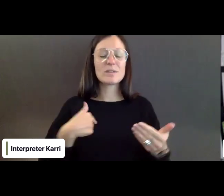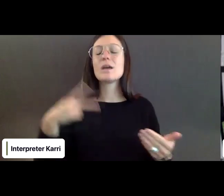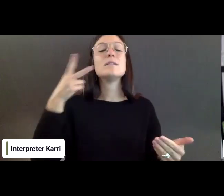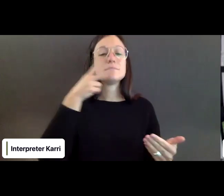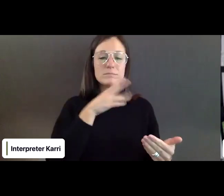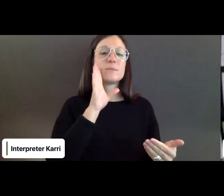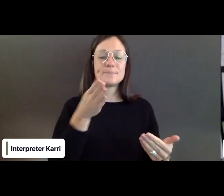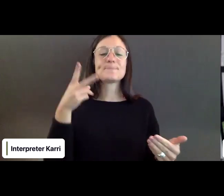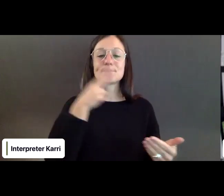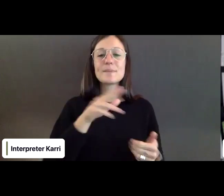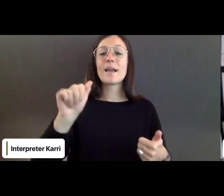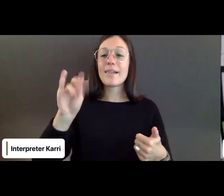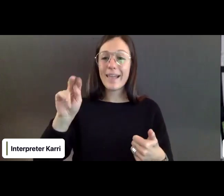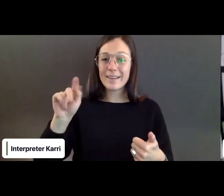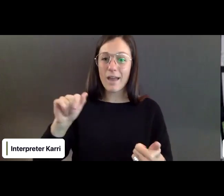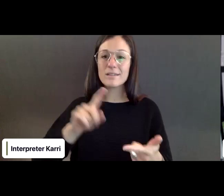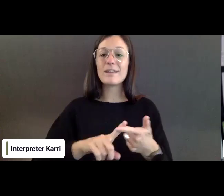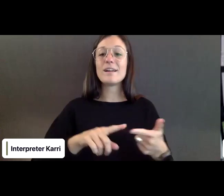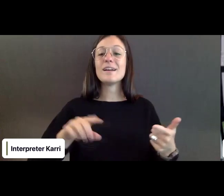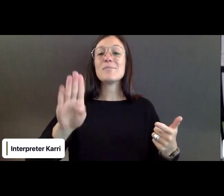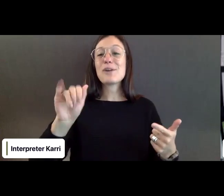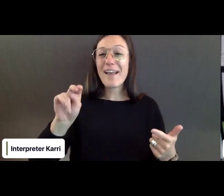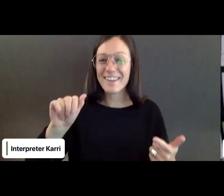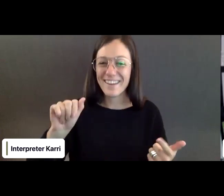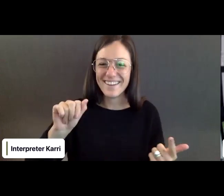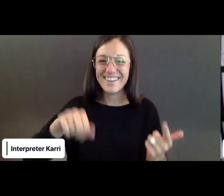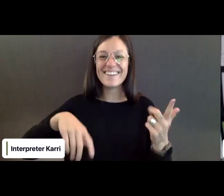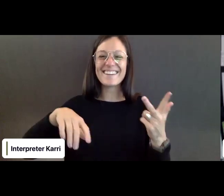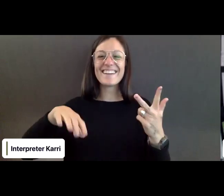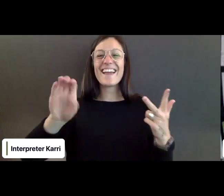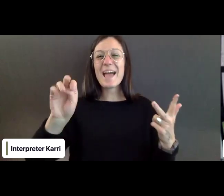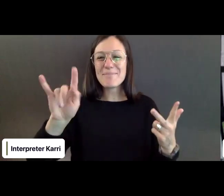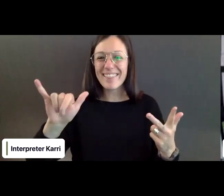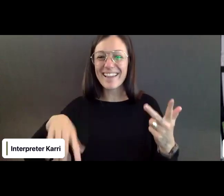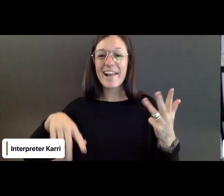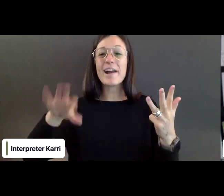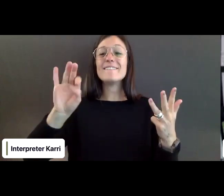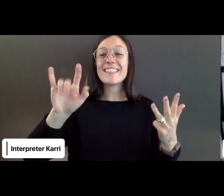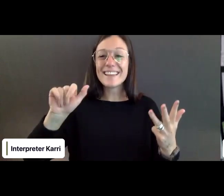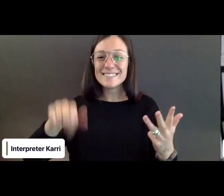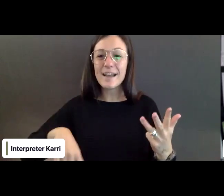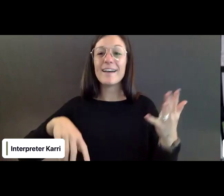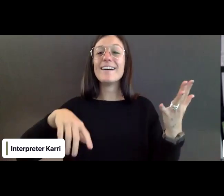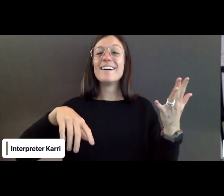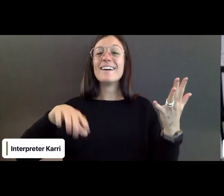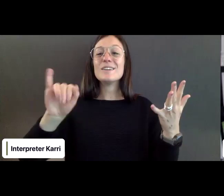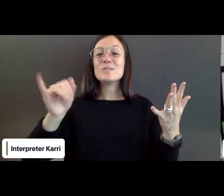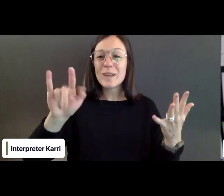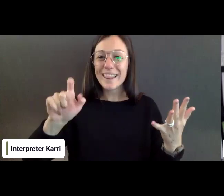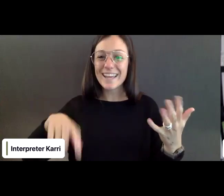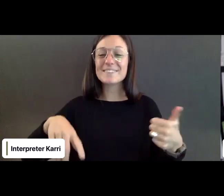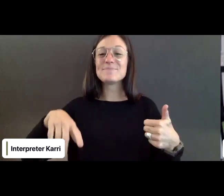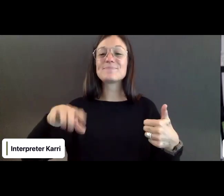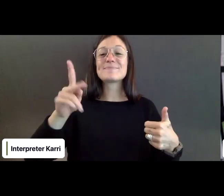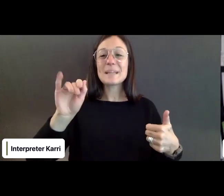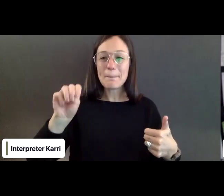part, Elena Huffman, Brianna Buckmaster, Emily Swallow, Felicia Day, Julie McNiven,